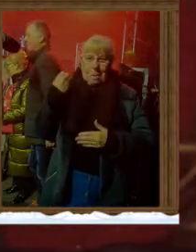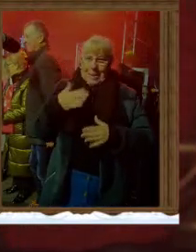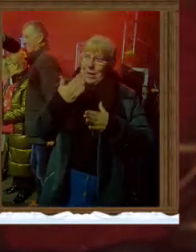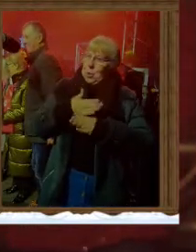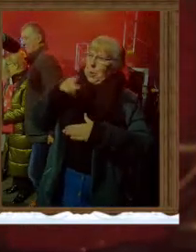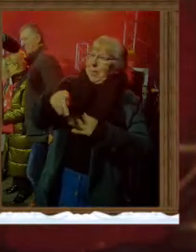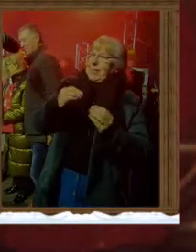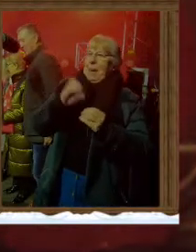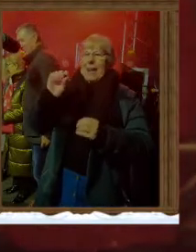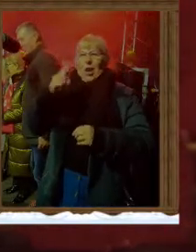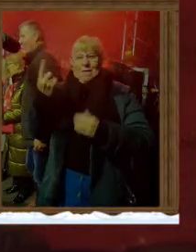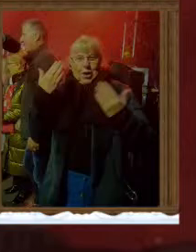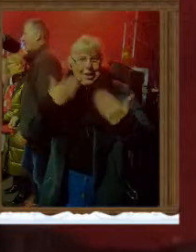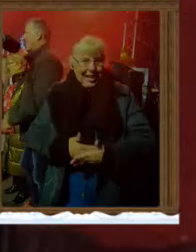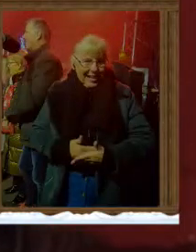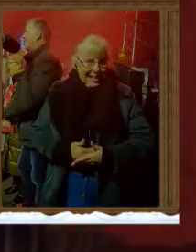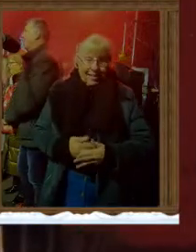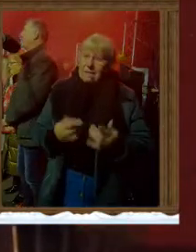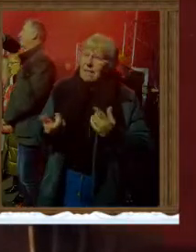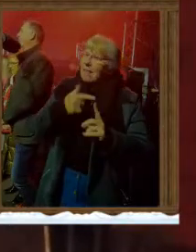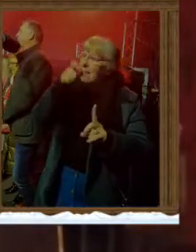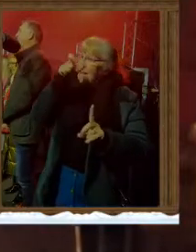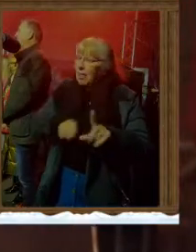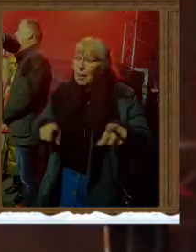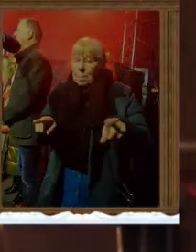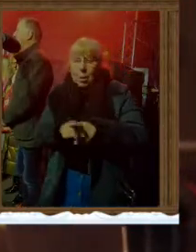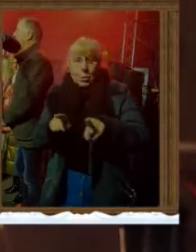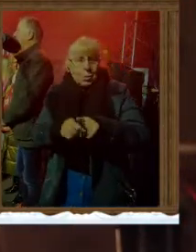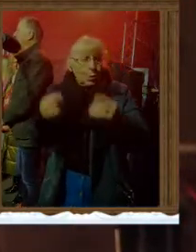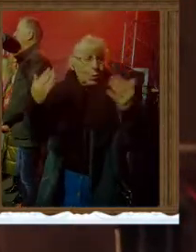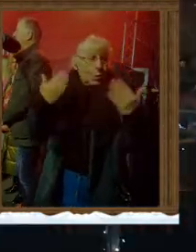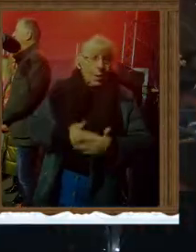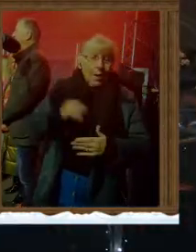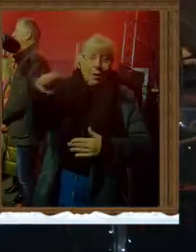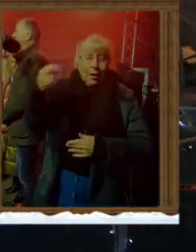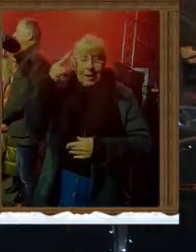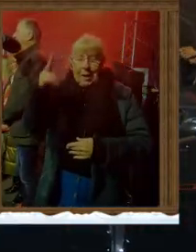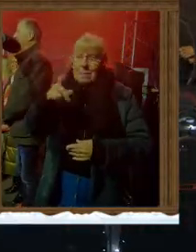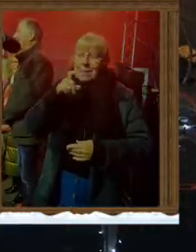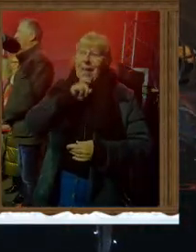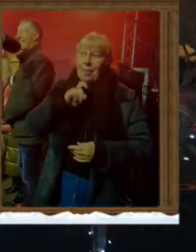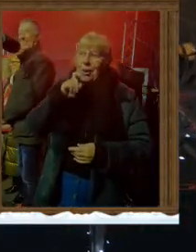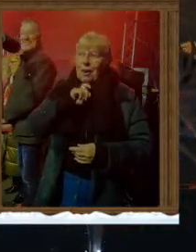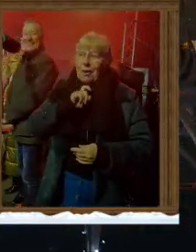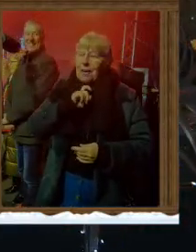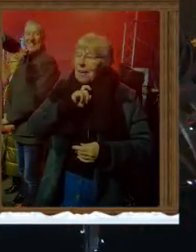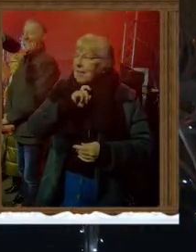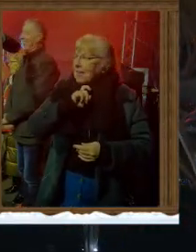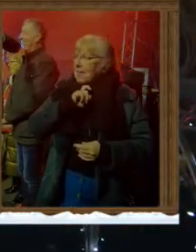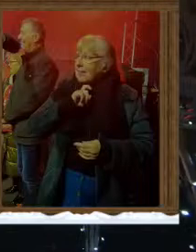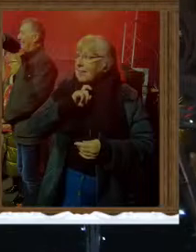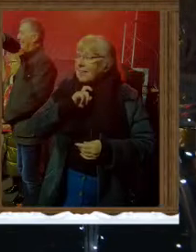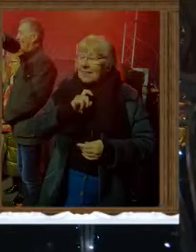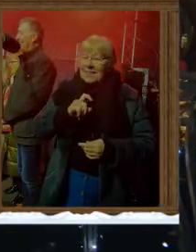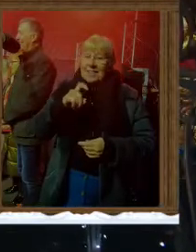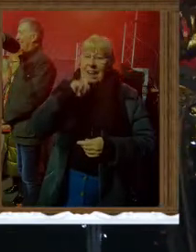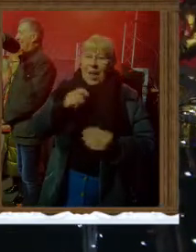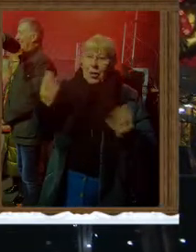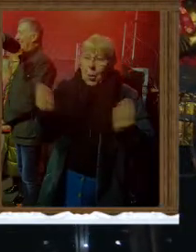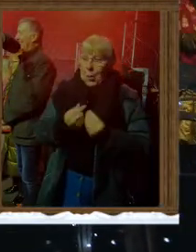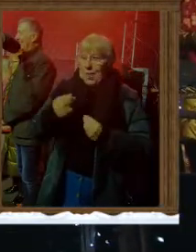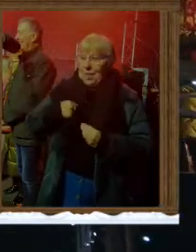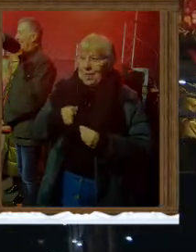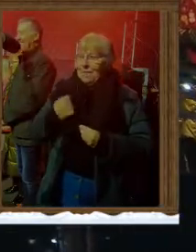Ballyclare. But there's another person here this evening, and her name is Heather. And Heather has been with me